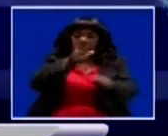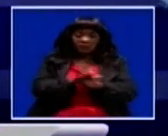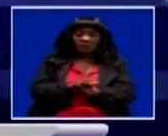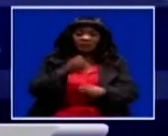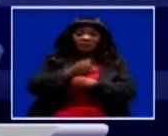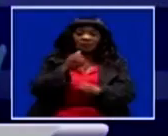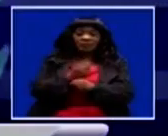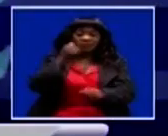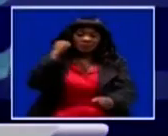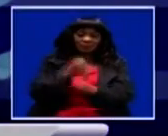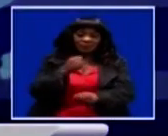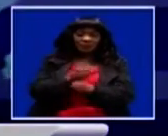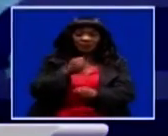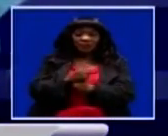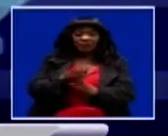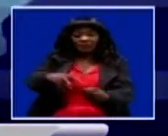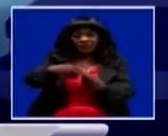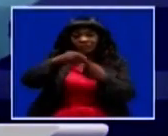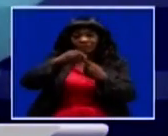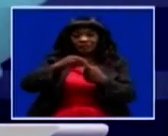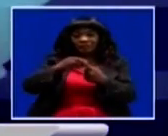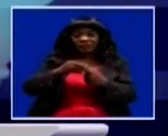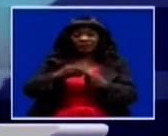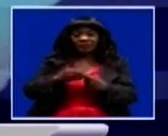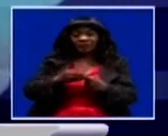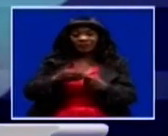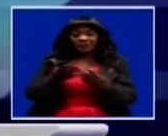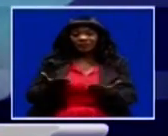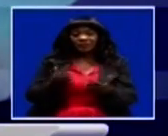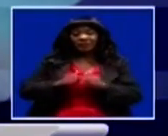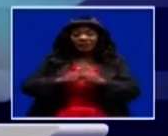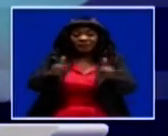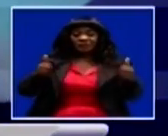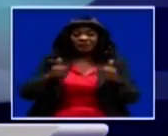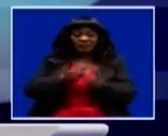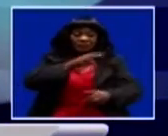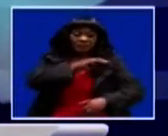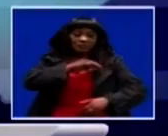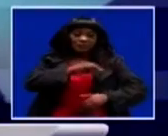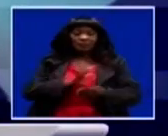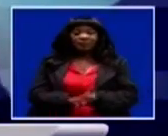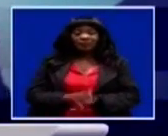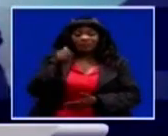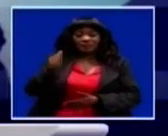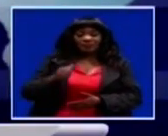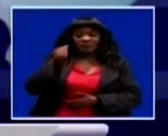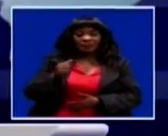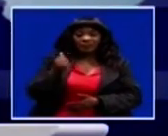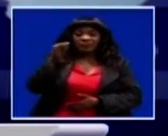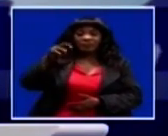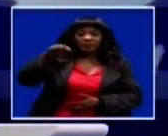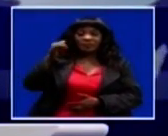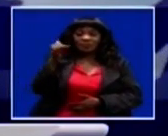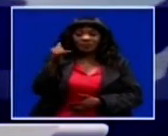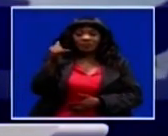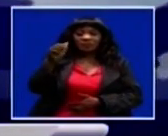of the people of Western Province in particular and the nation in general. Speaking on behalf of Senior Chief Inyambo Yeta,